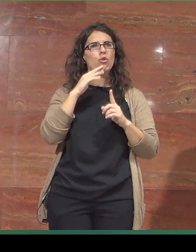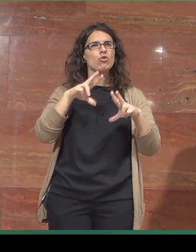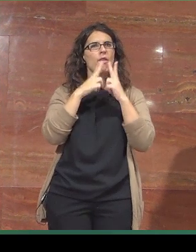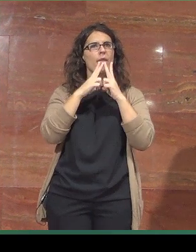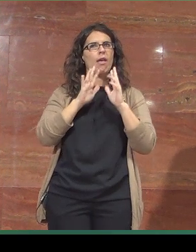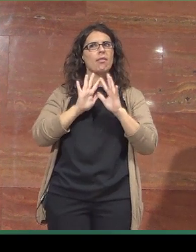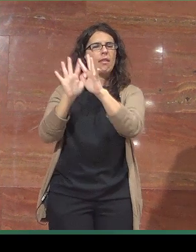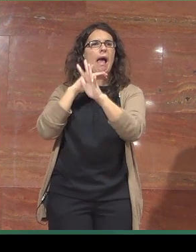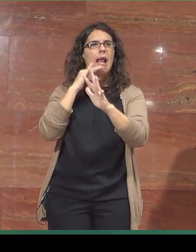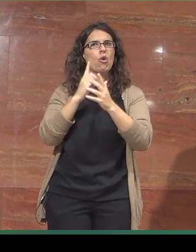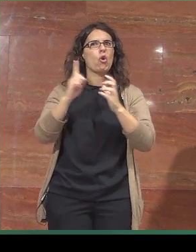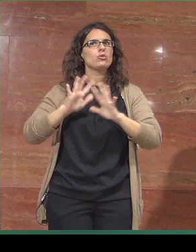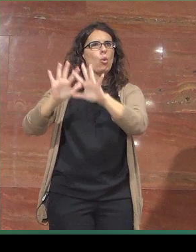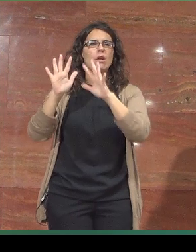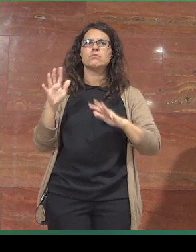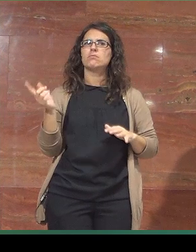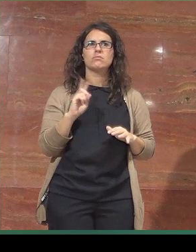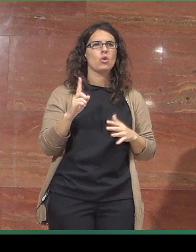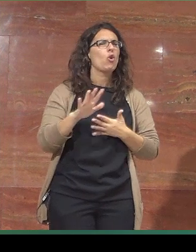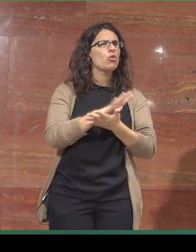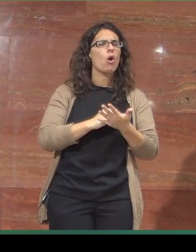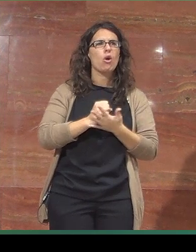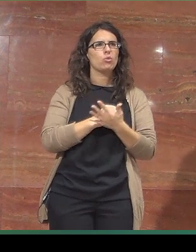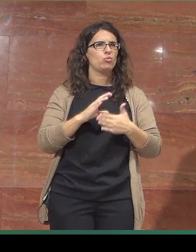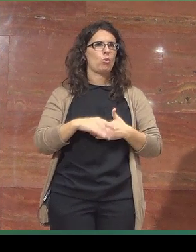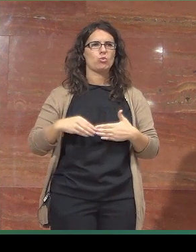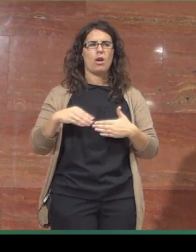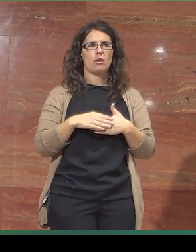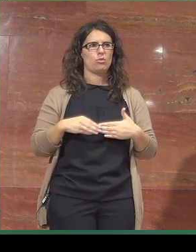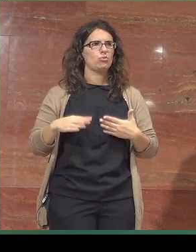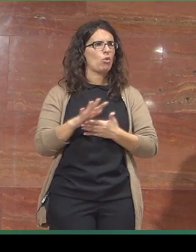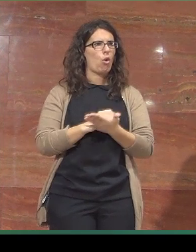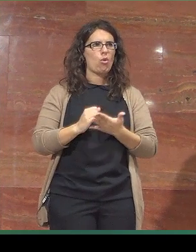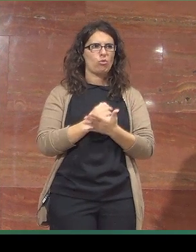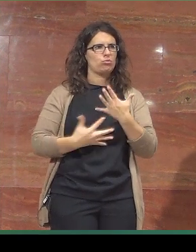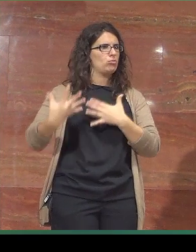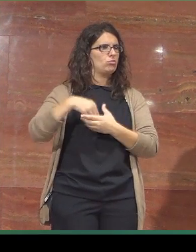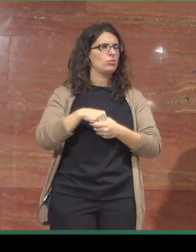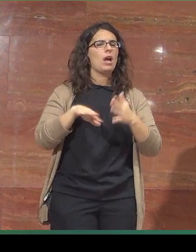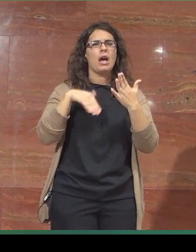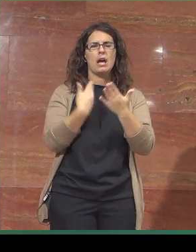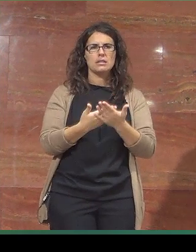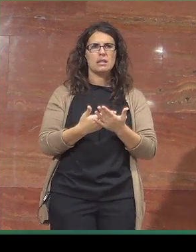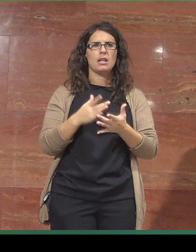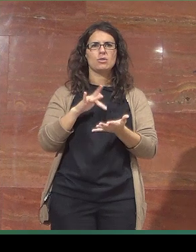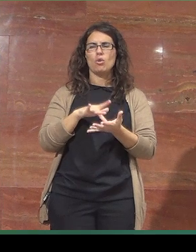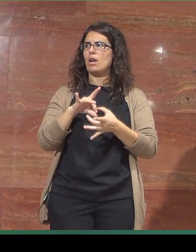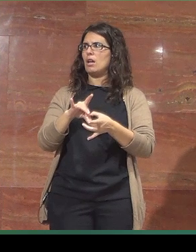all users, including people with disabilities, and is a positive step towards a universal